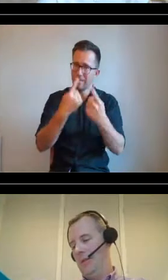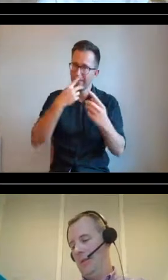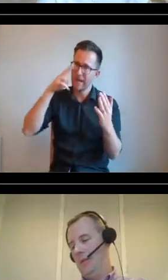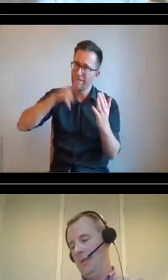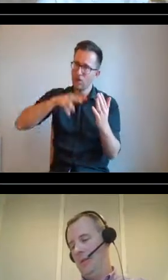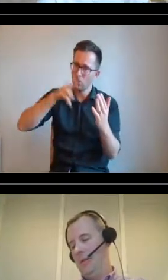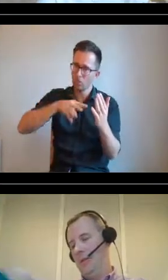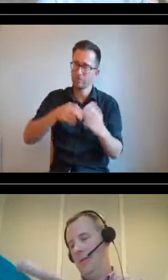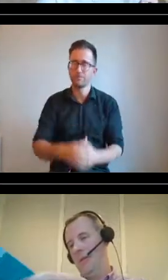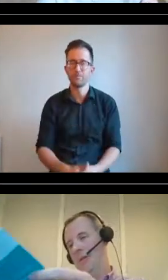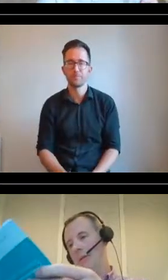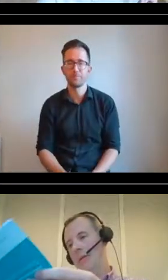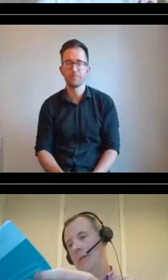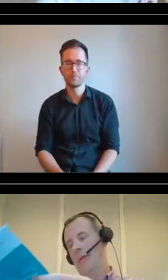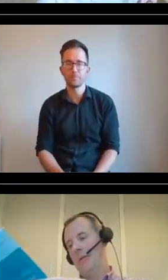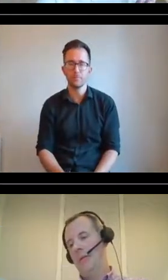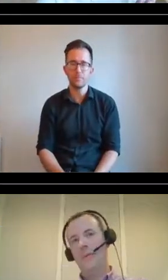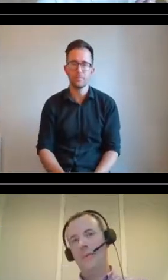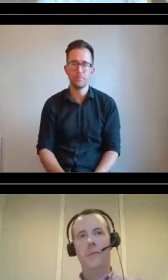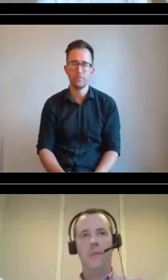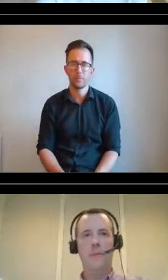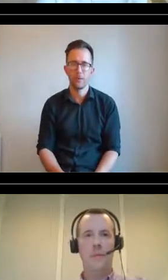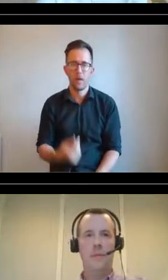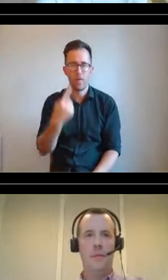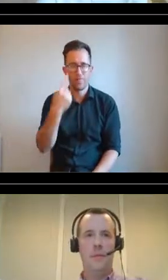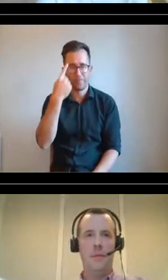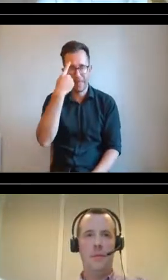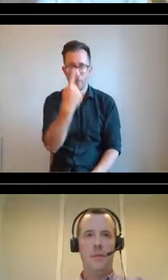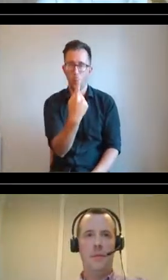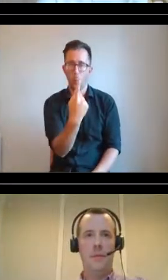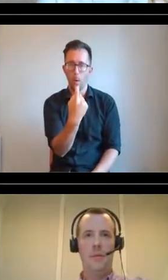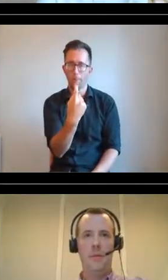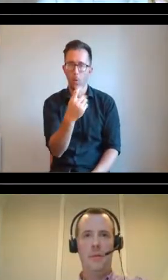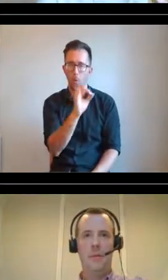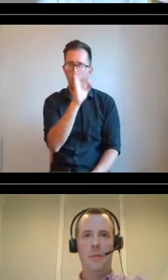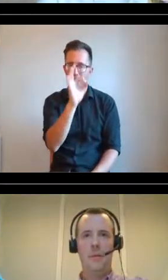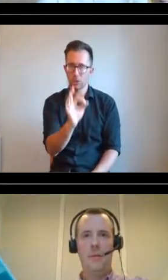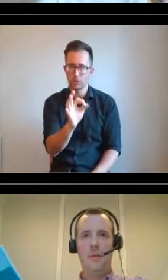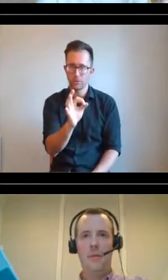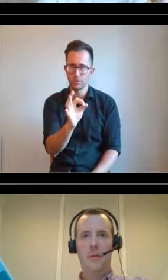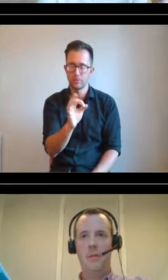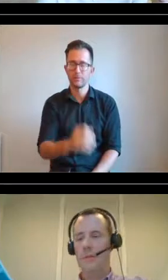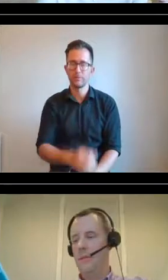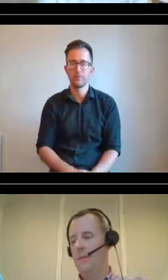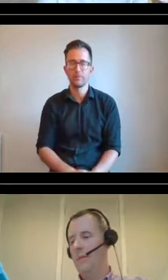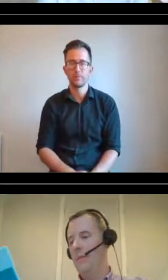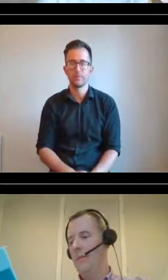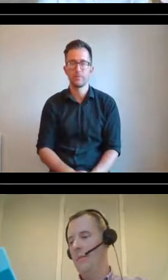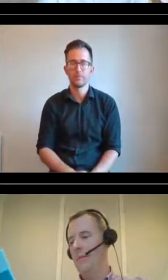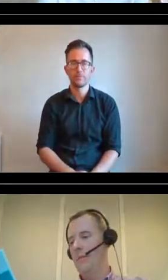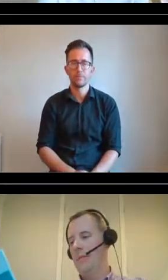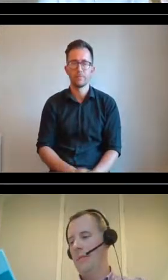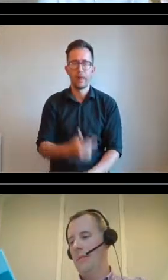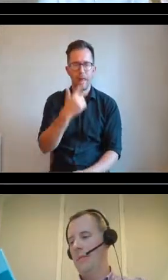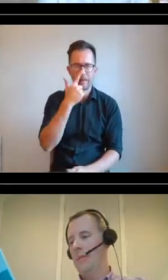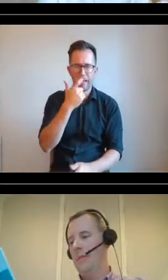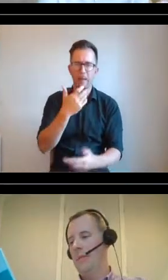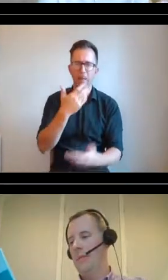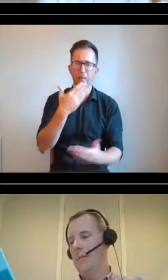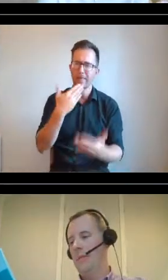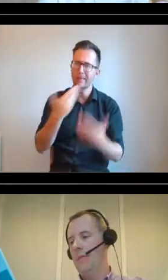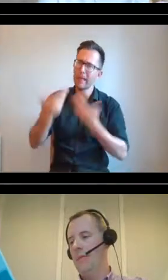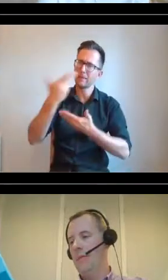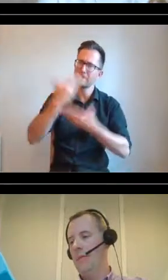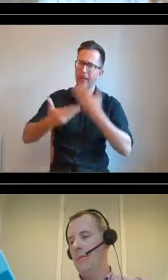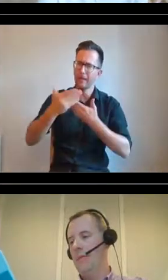3. So I think we've got one more question now, time for one more. Could you give me an indication on the